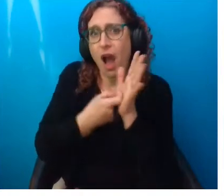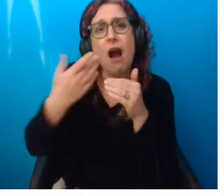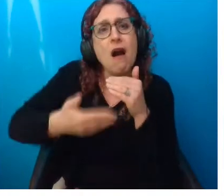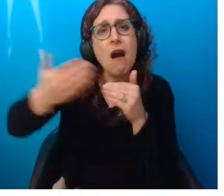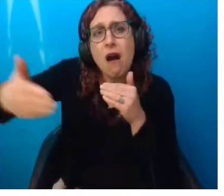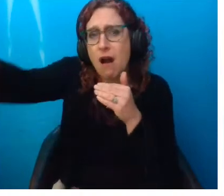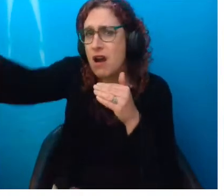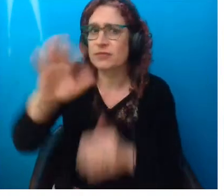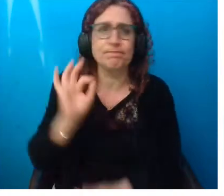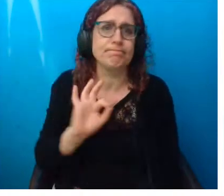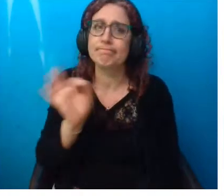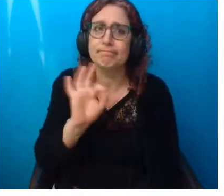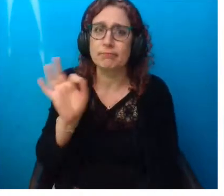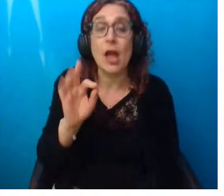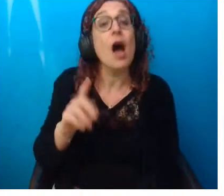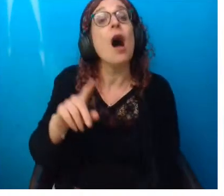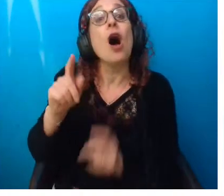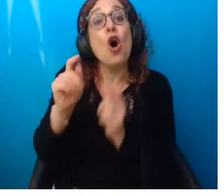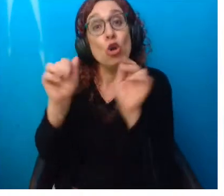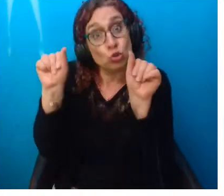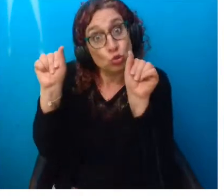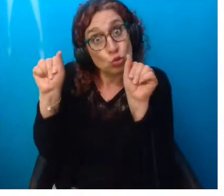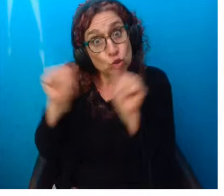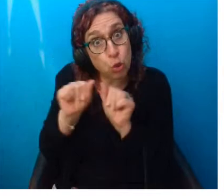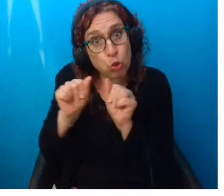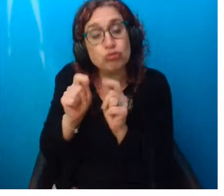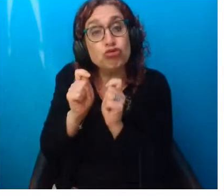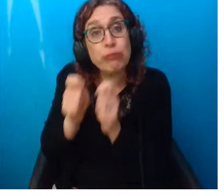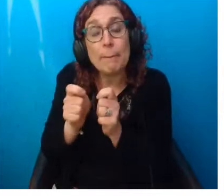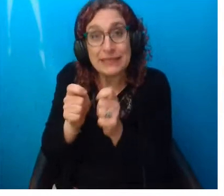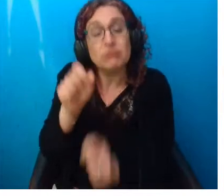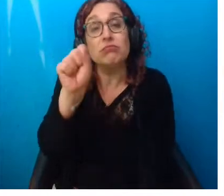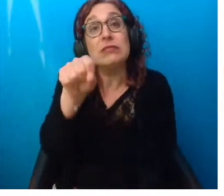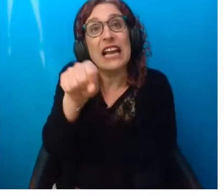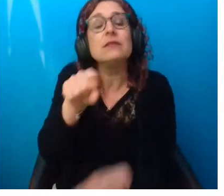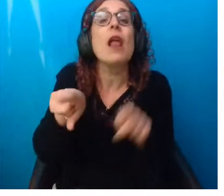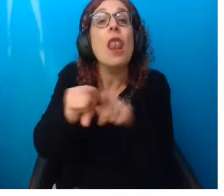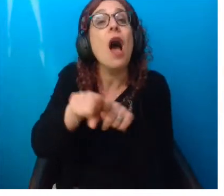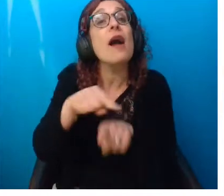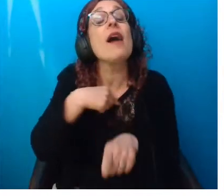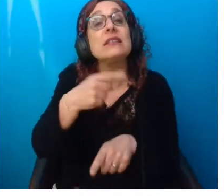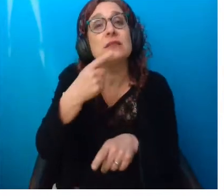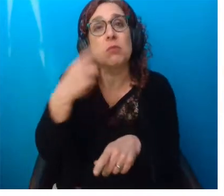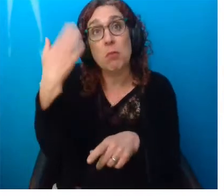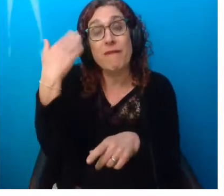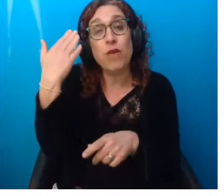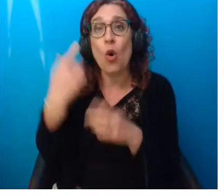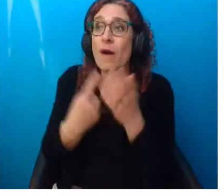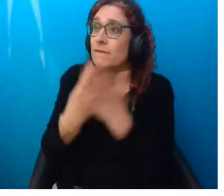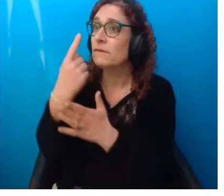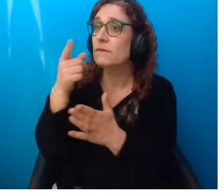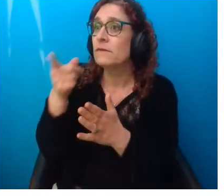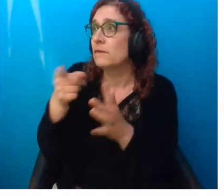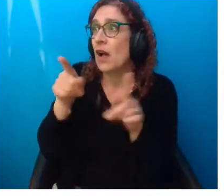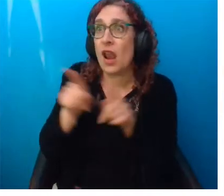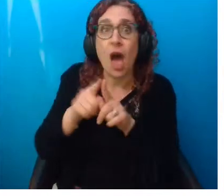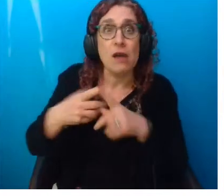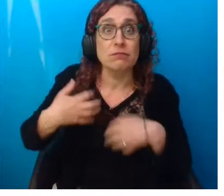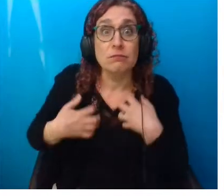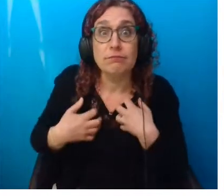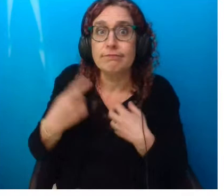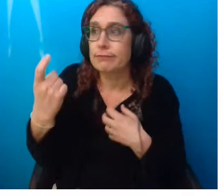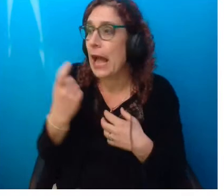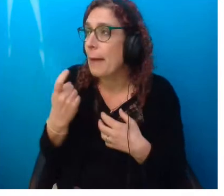Short-term treatment, yes. As I said earlier, if you have important life events,